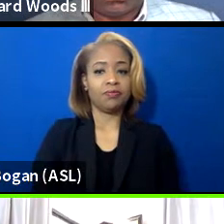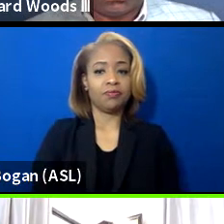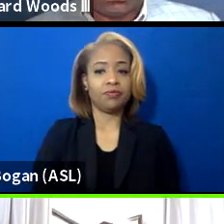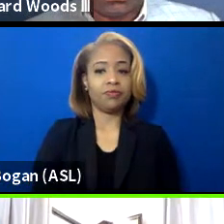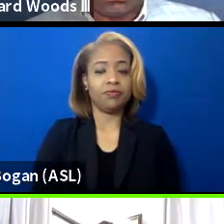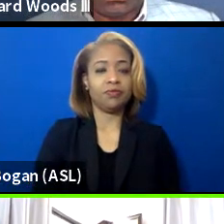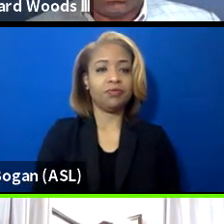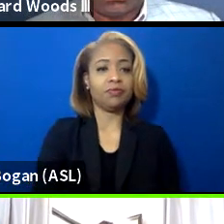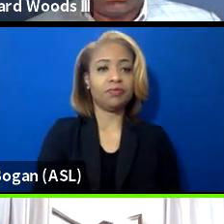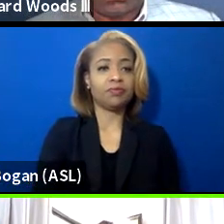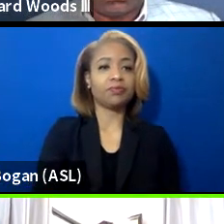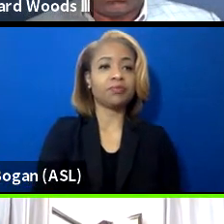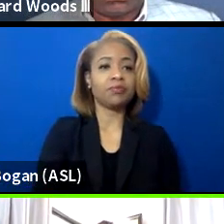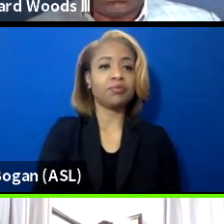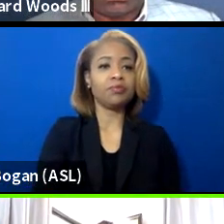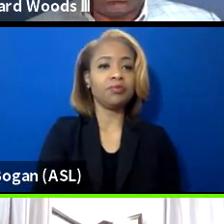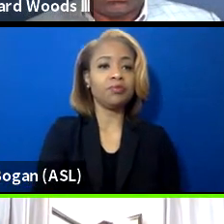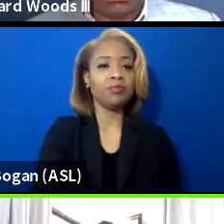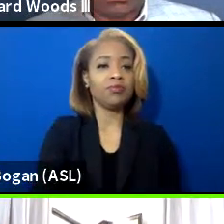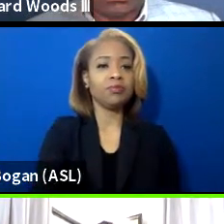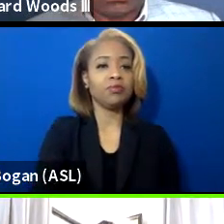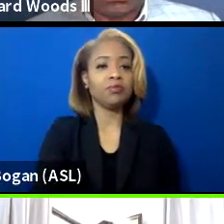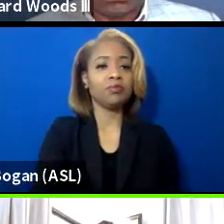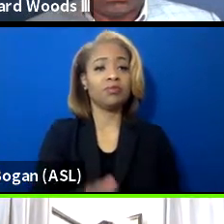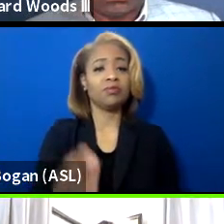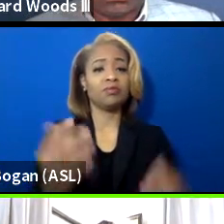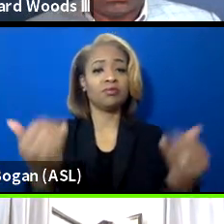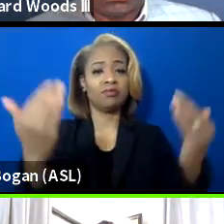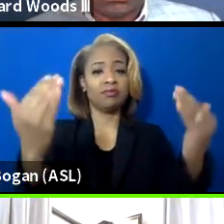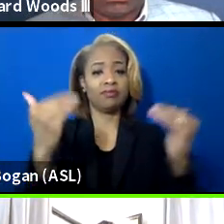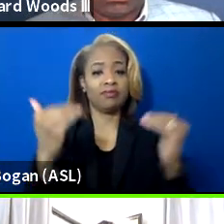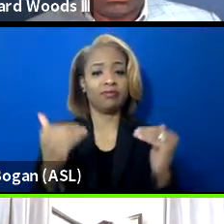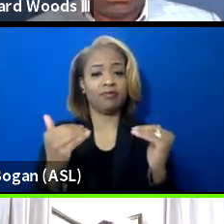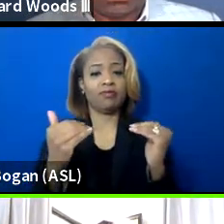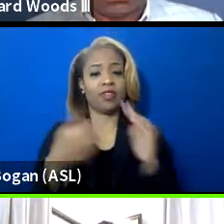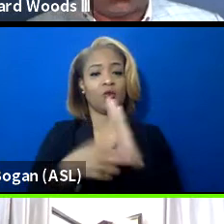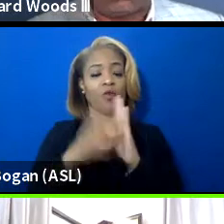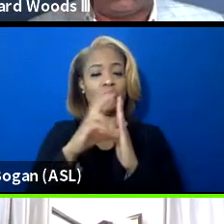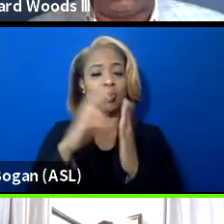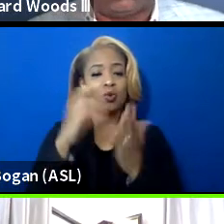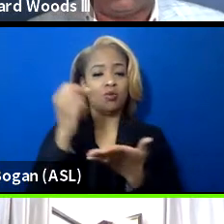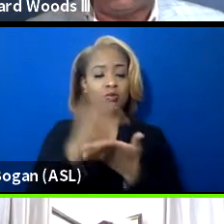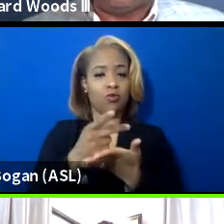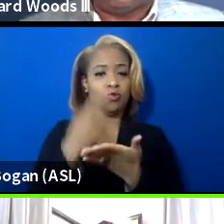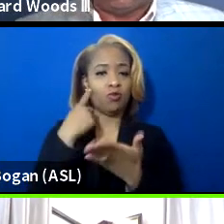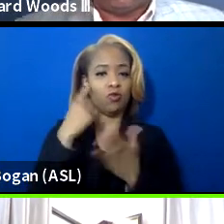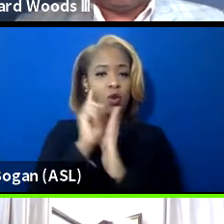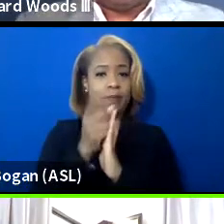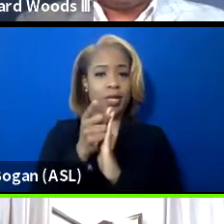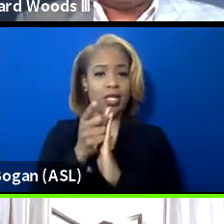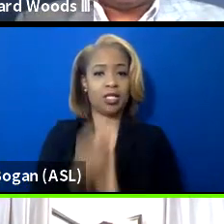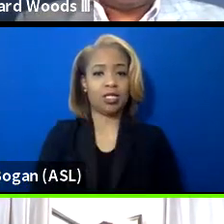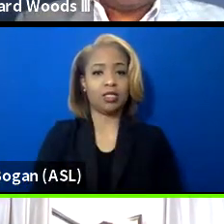approved. Moving on to the review and approval of minutes.